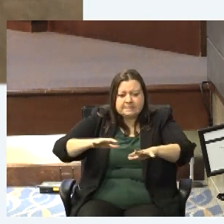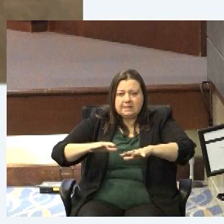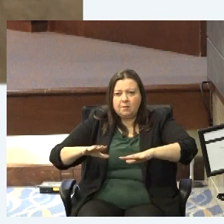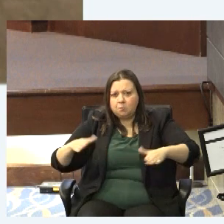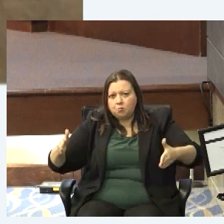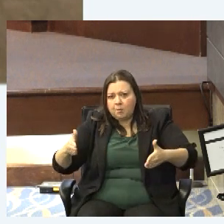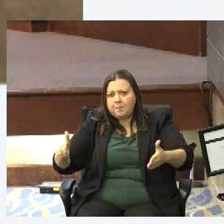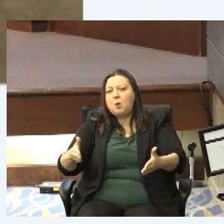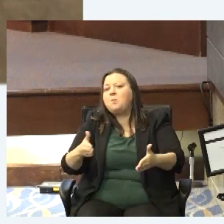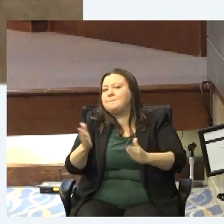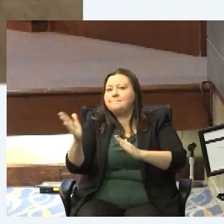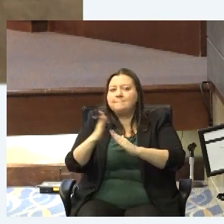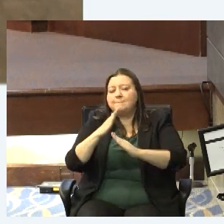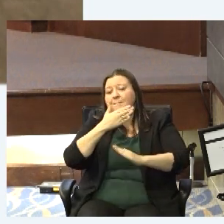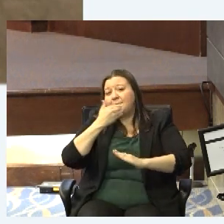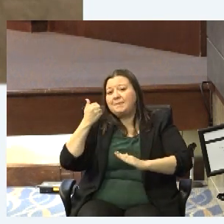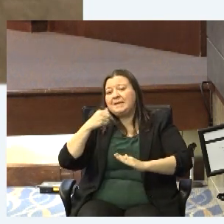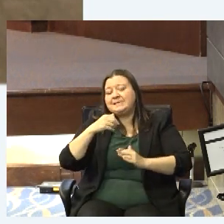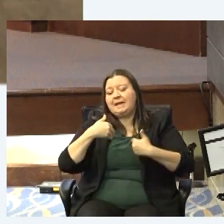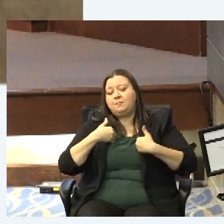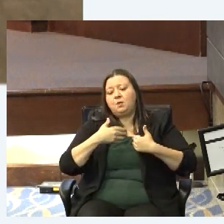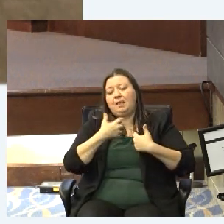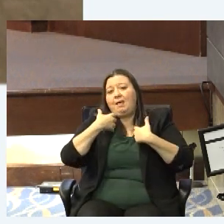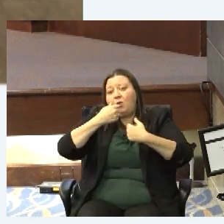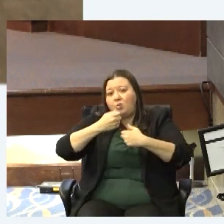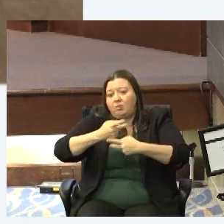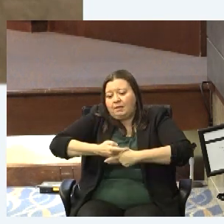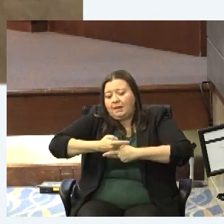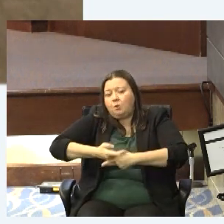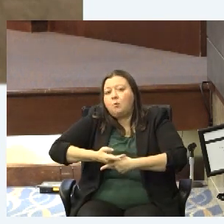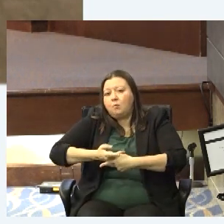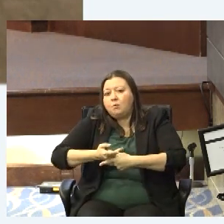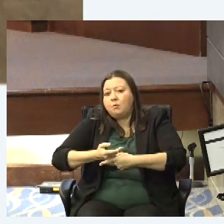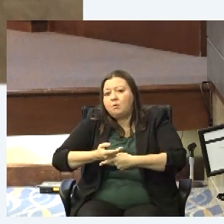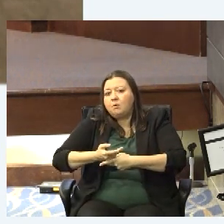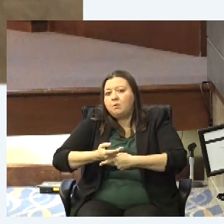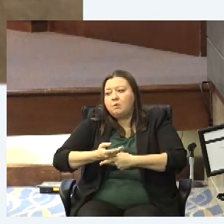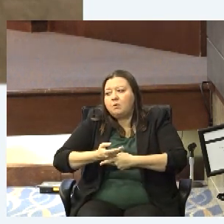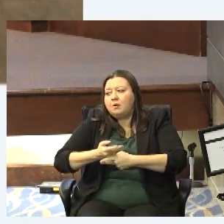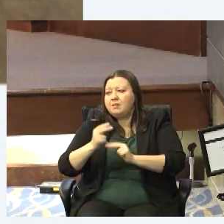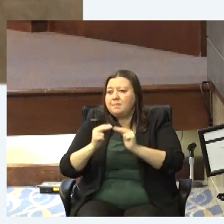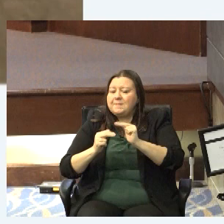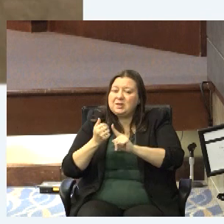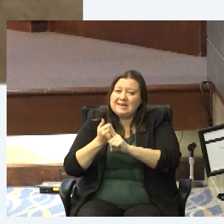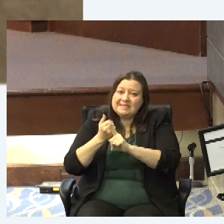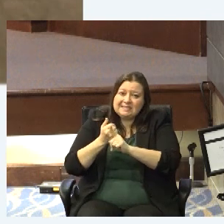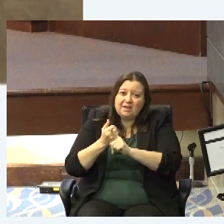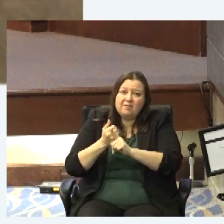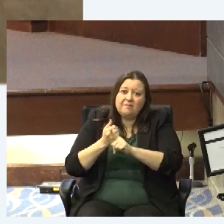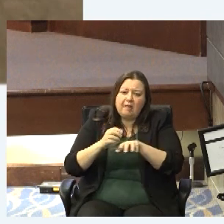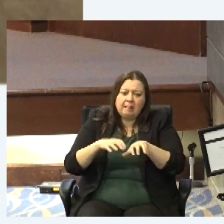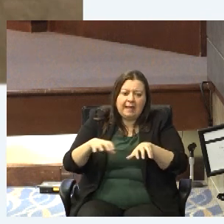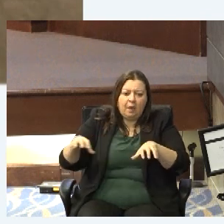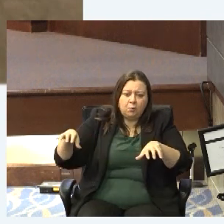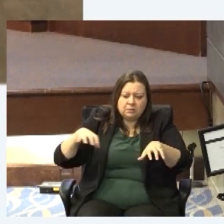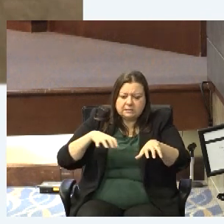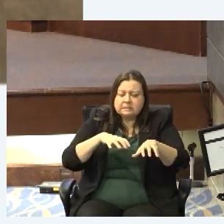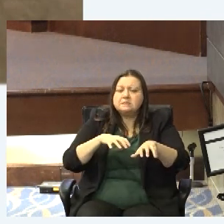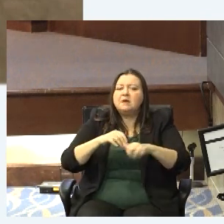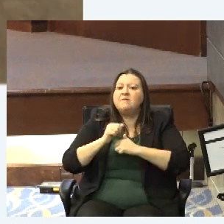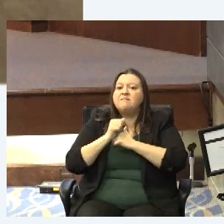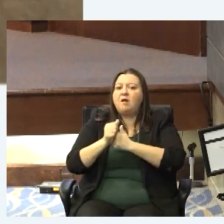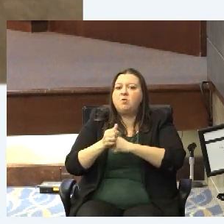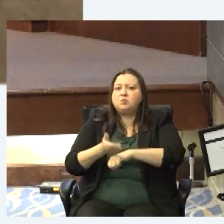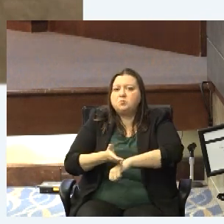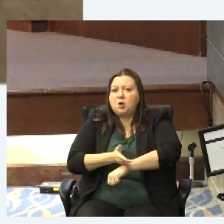quality animal health and animal care, and the layout of the building essentially follows the